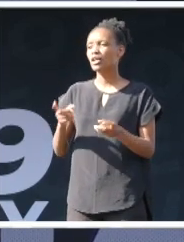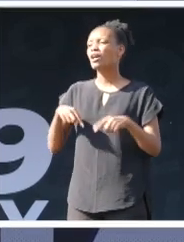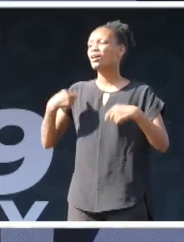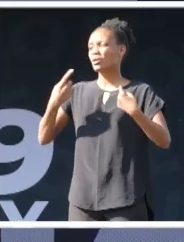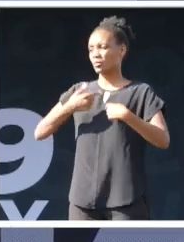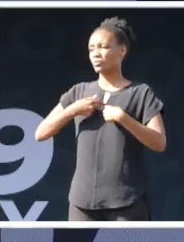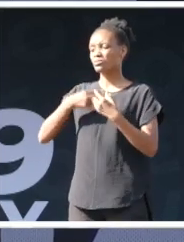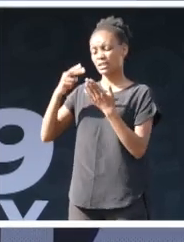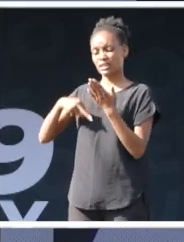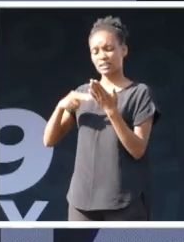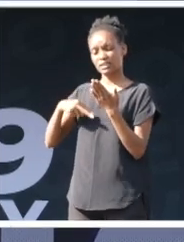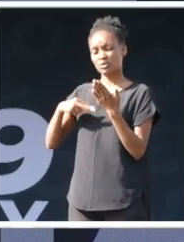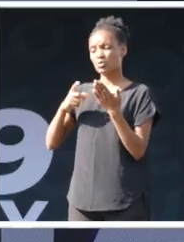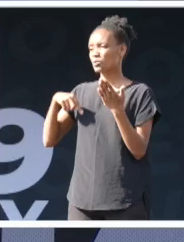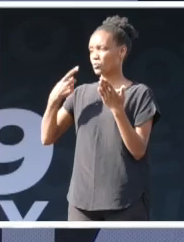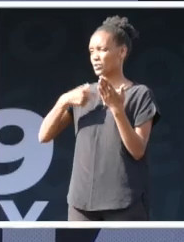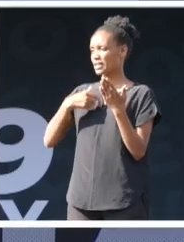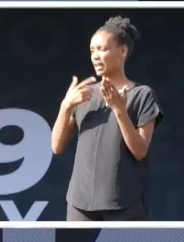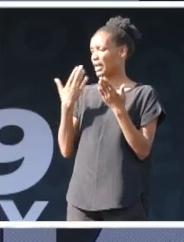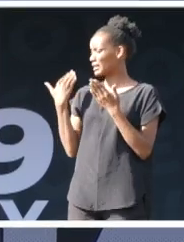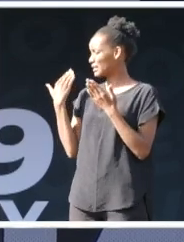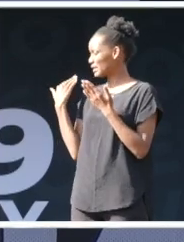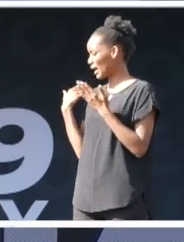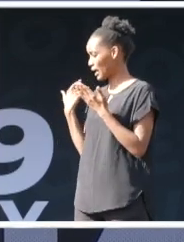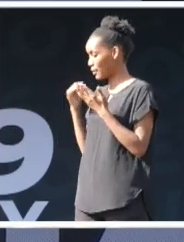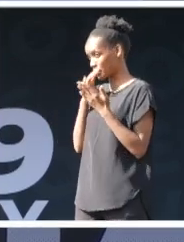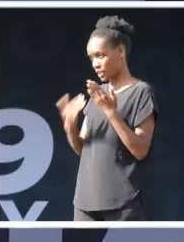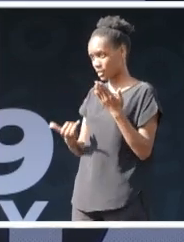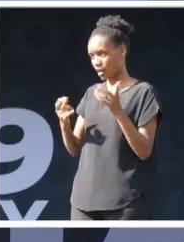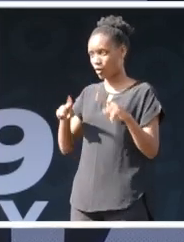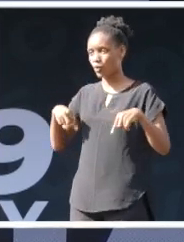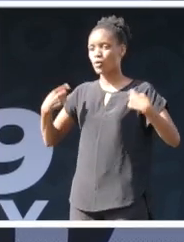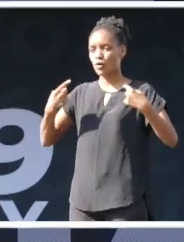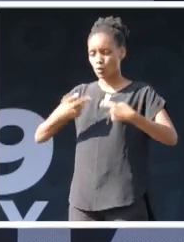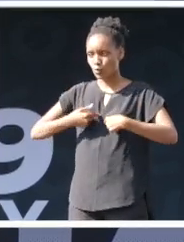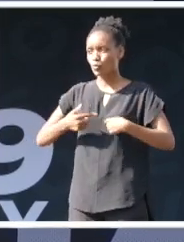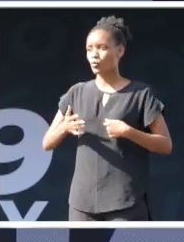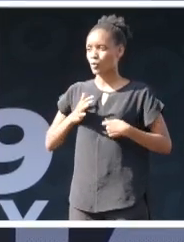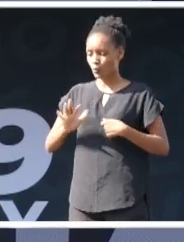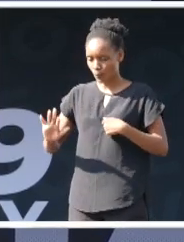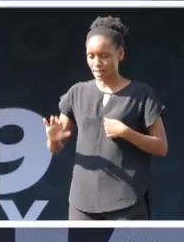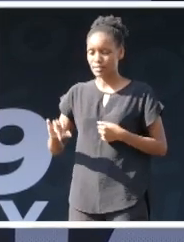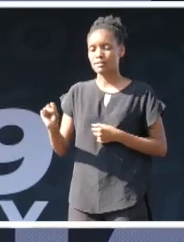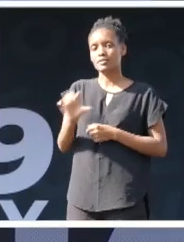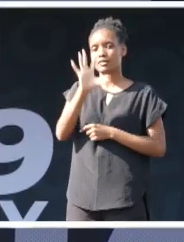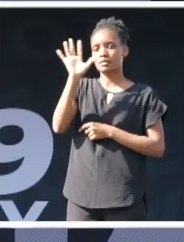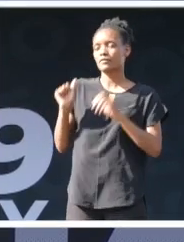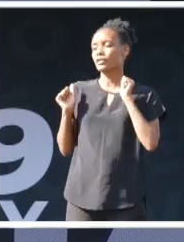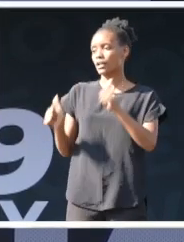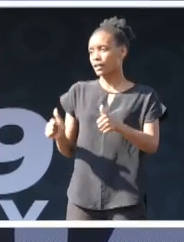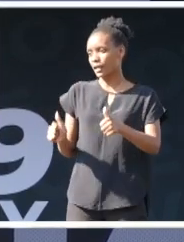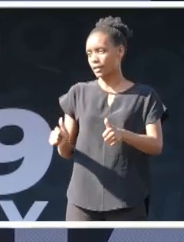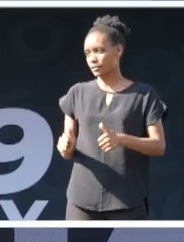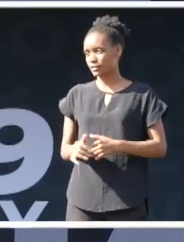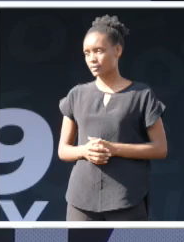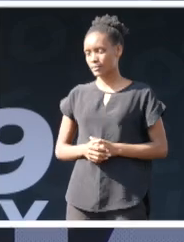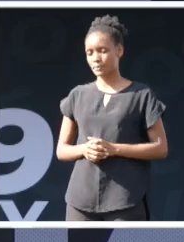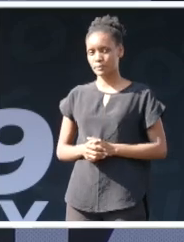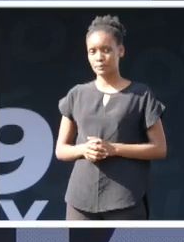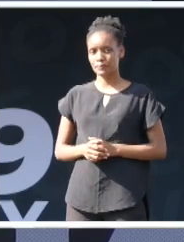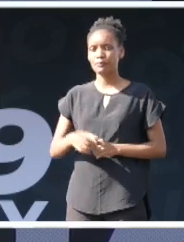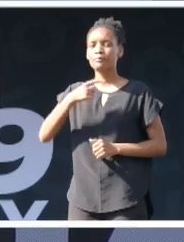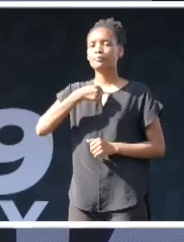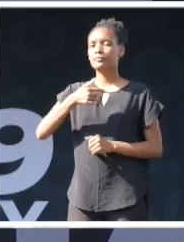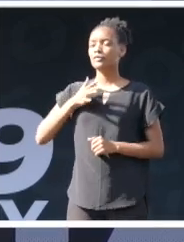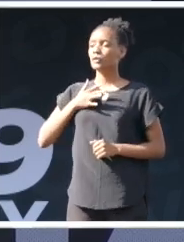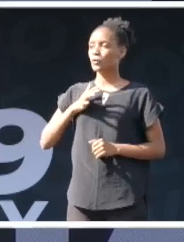efforts to bring and realize a South Africa that they deserve. And I want to